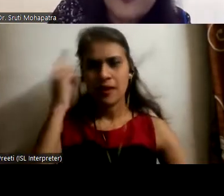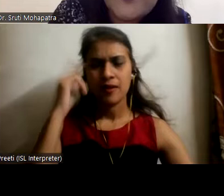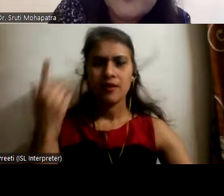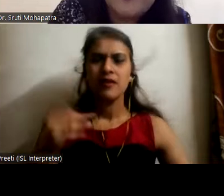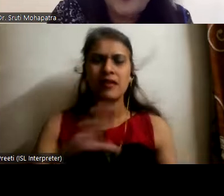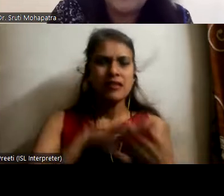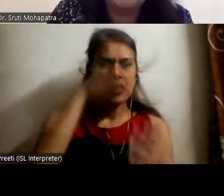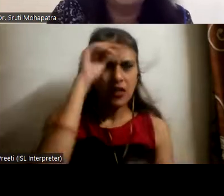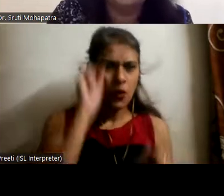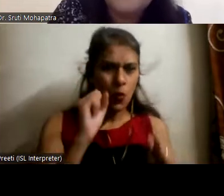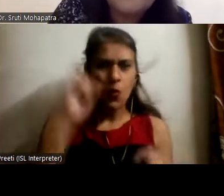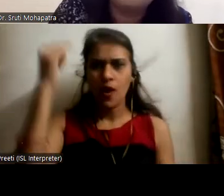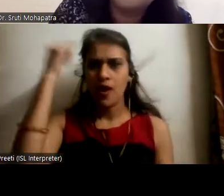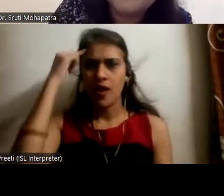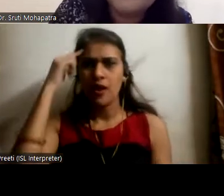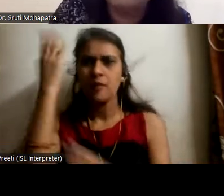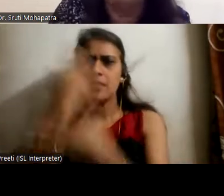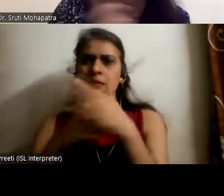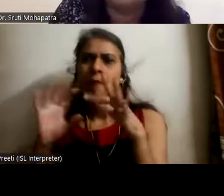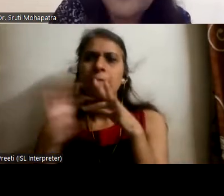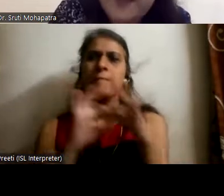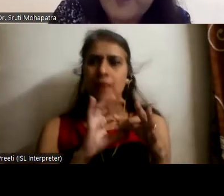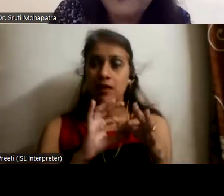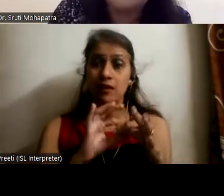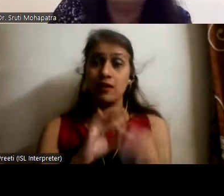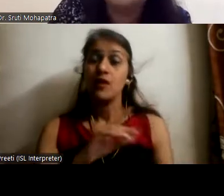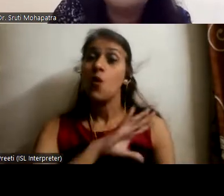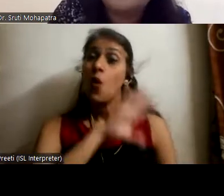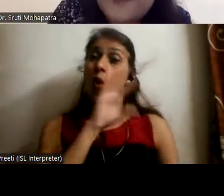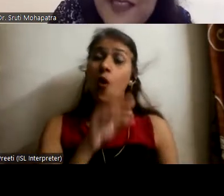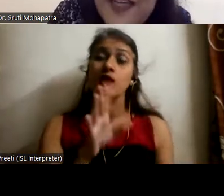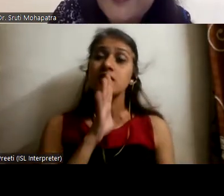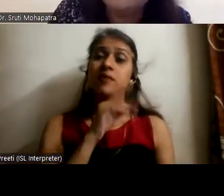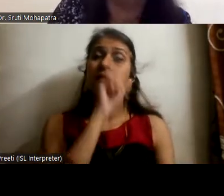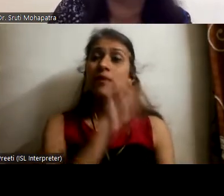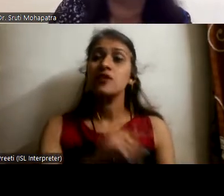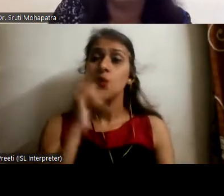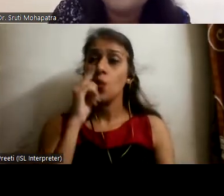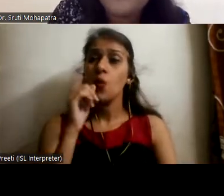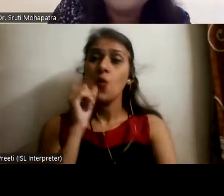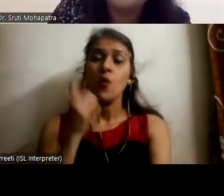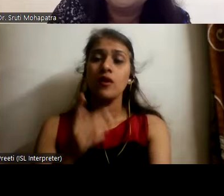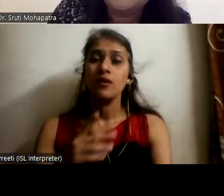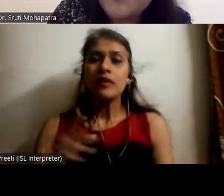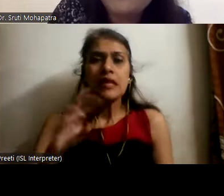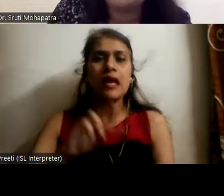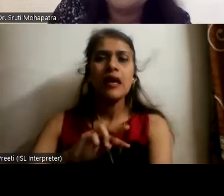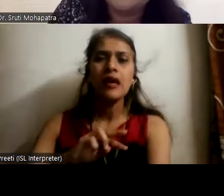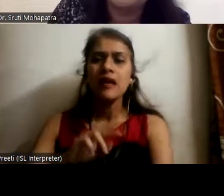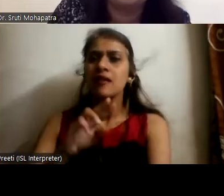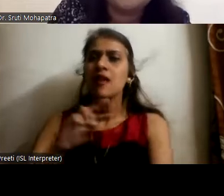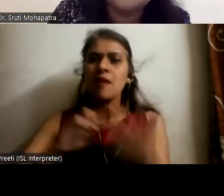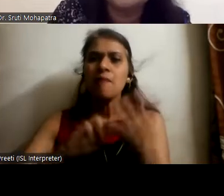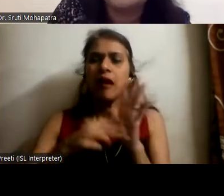challenges, autism, he or she spoke for all these people without understanding the cross disability